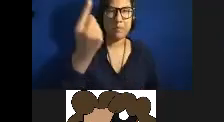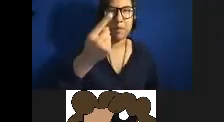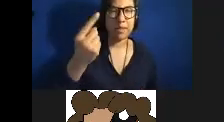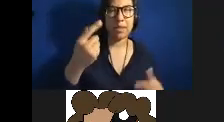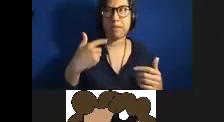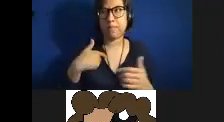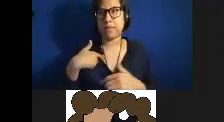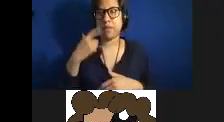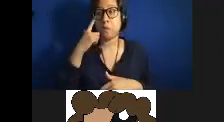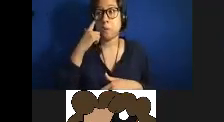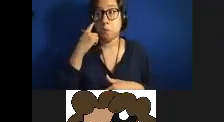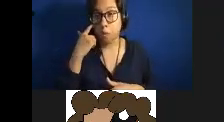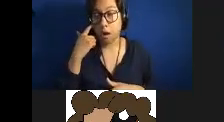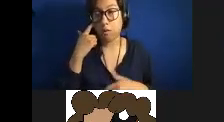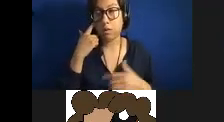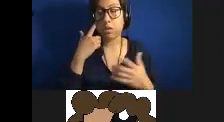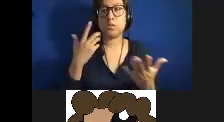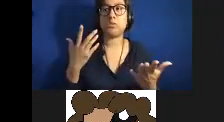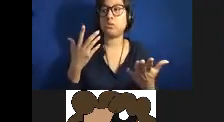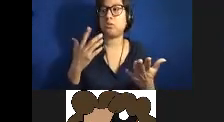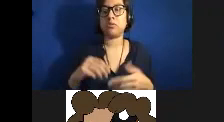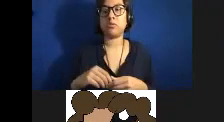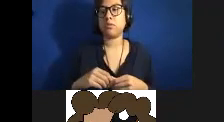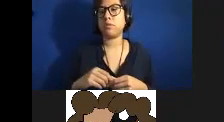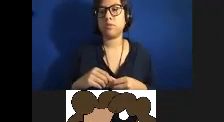know, whether it was,